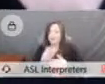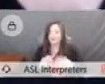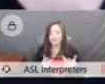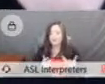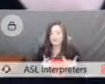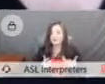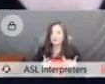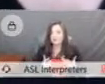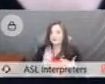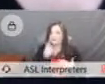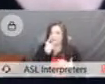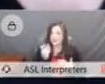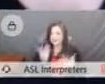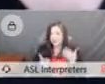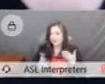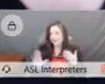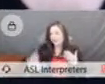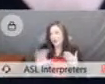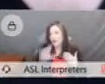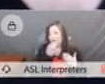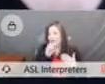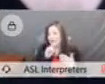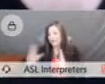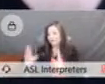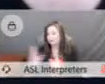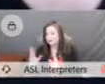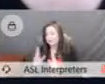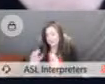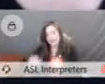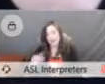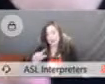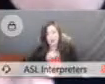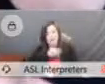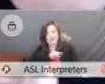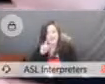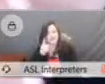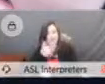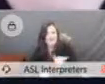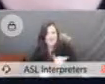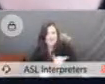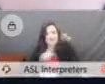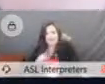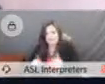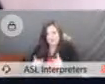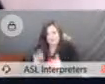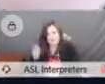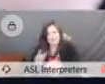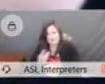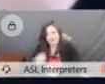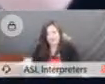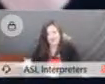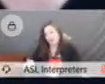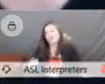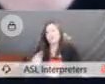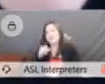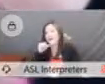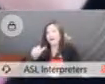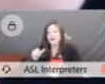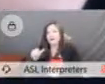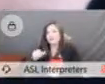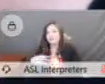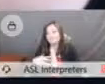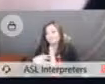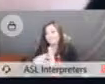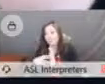some people who may be in the age range to get the vaccine, but they're maybe not as risk